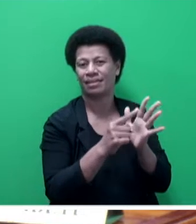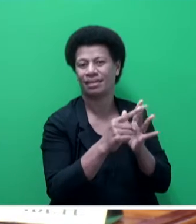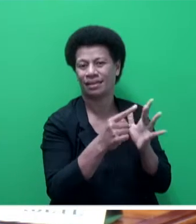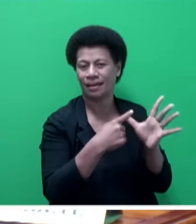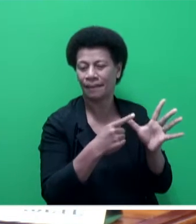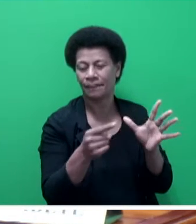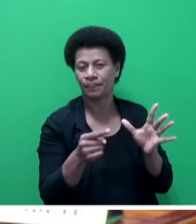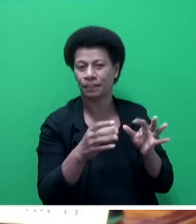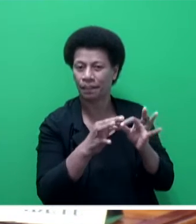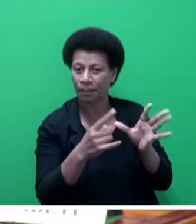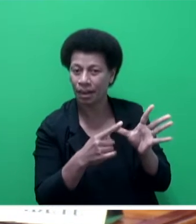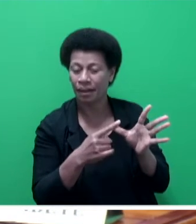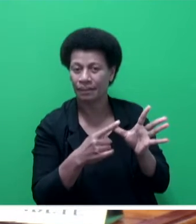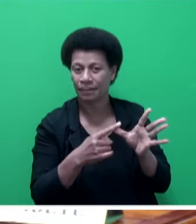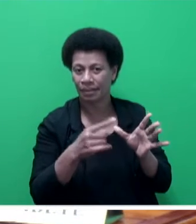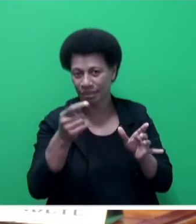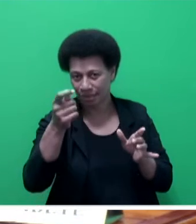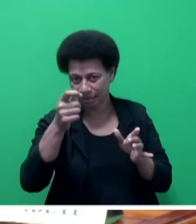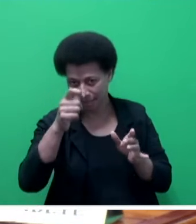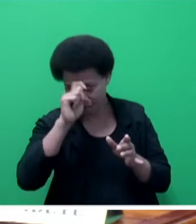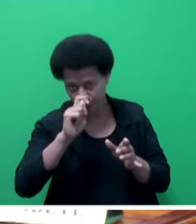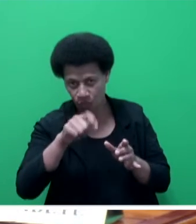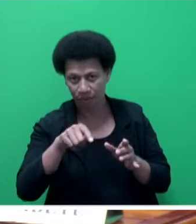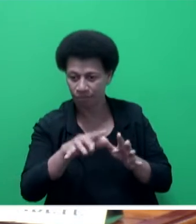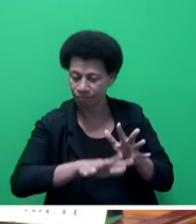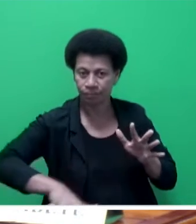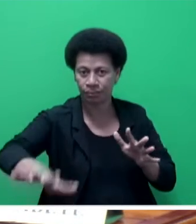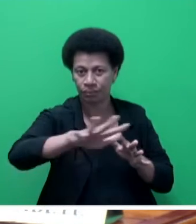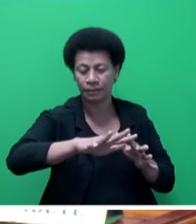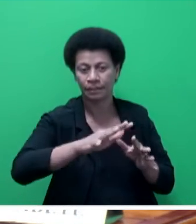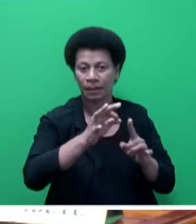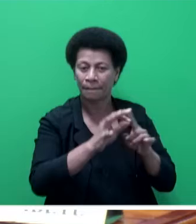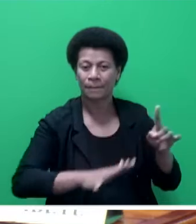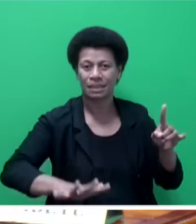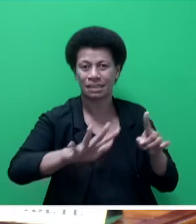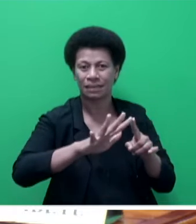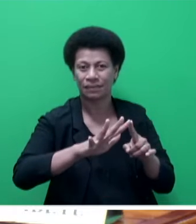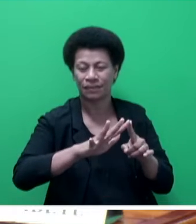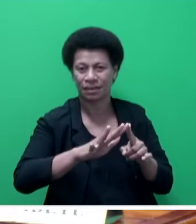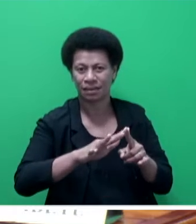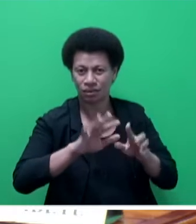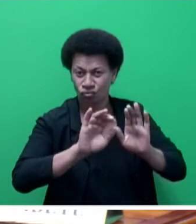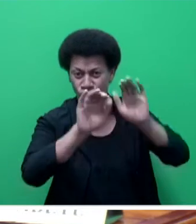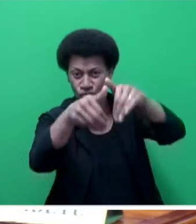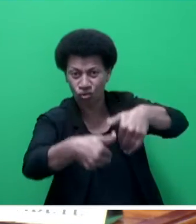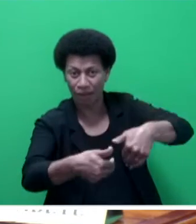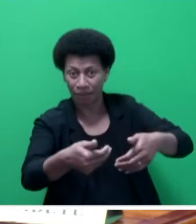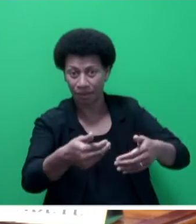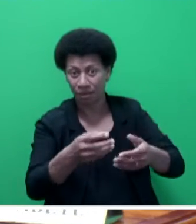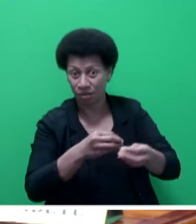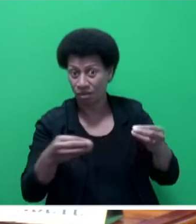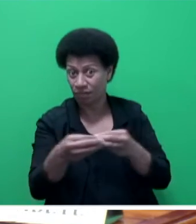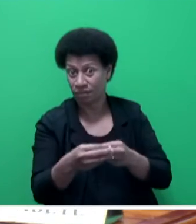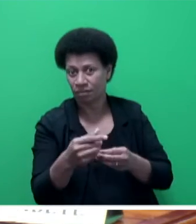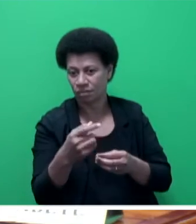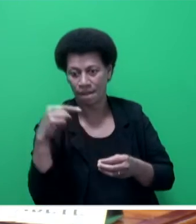Tabu area. Pacific Tsunami Warning Center helps us as well, particularly with their buoys, and they